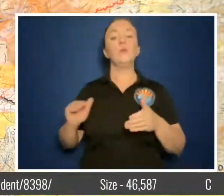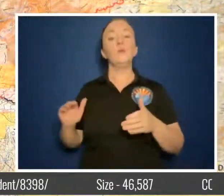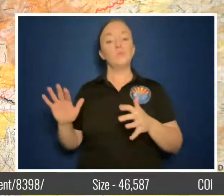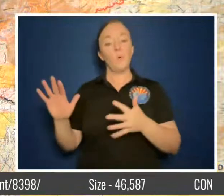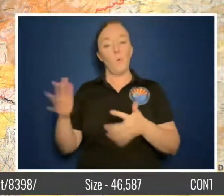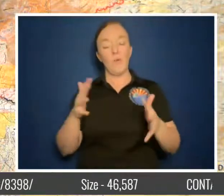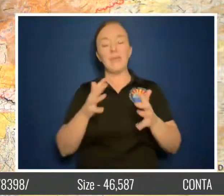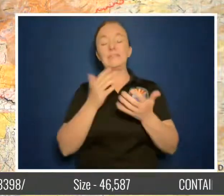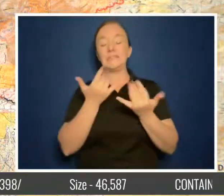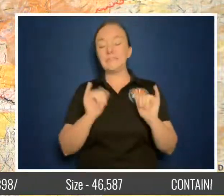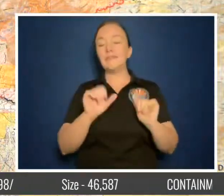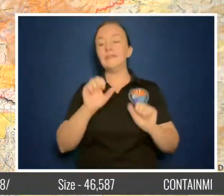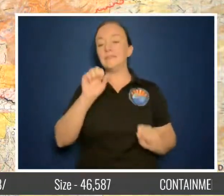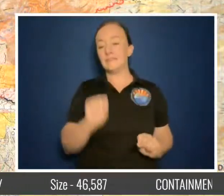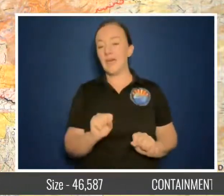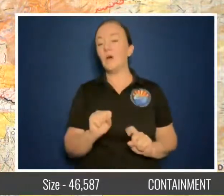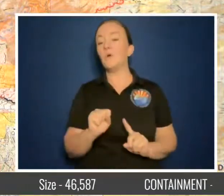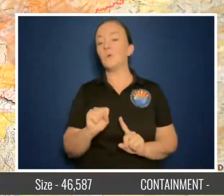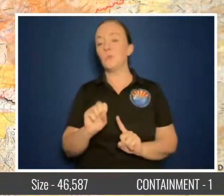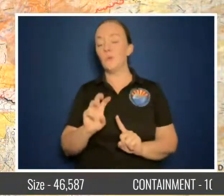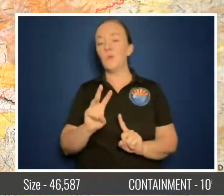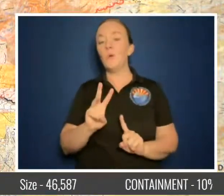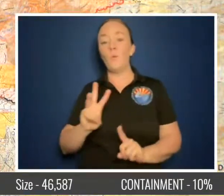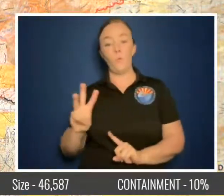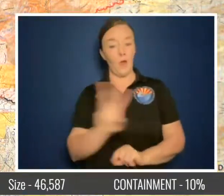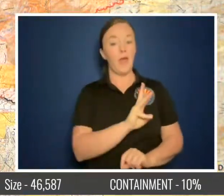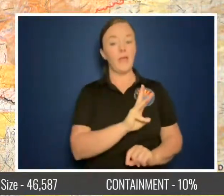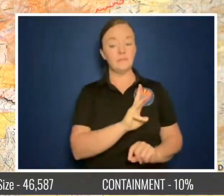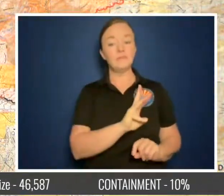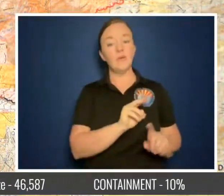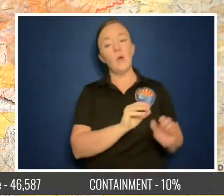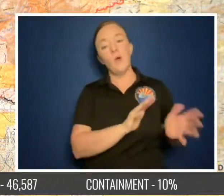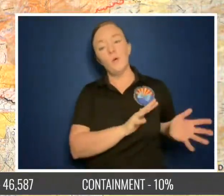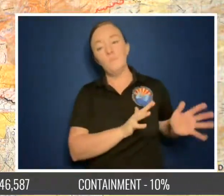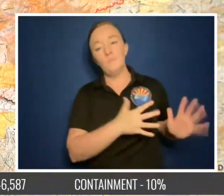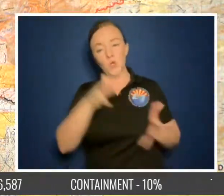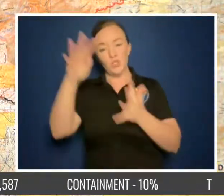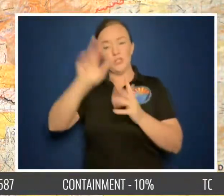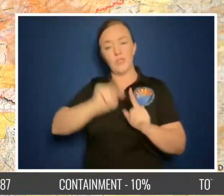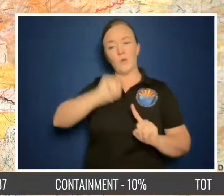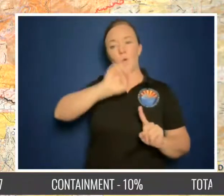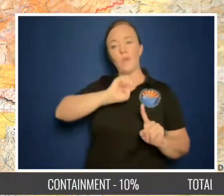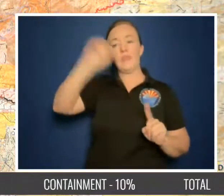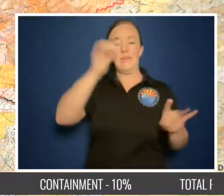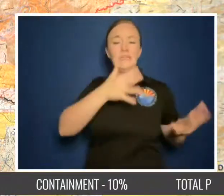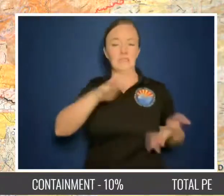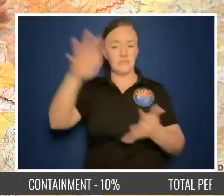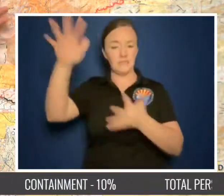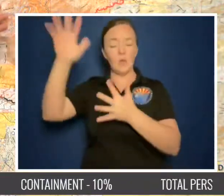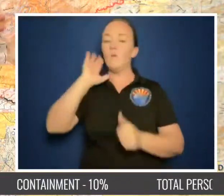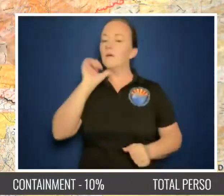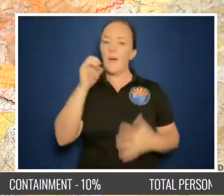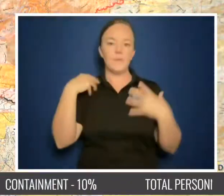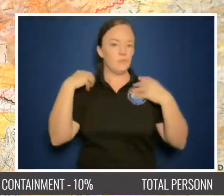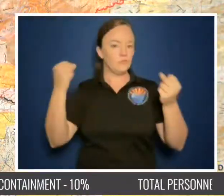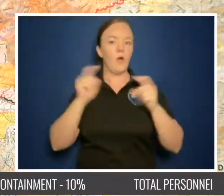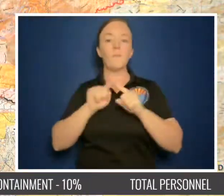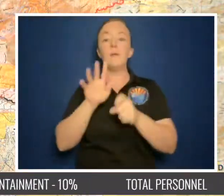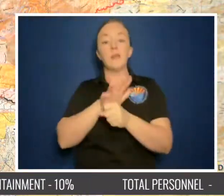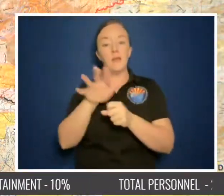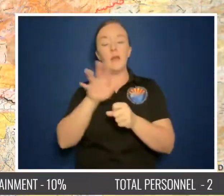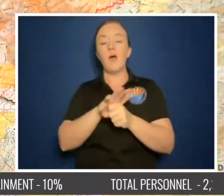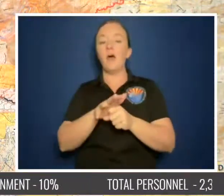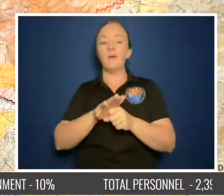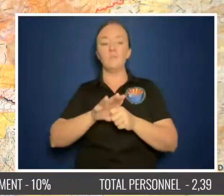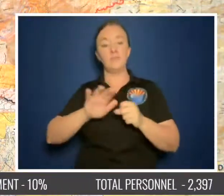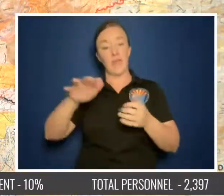direction toward the northeast. It's not going to be strong, but it's going to be enough to clear the smoke out, and that breathes new life into the